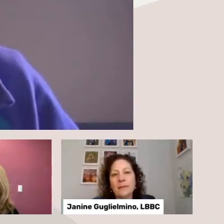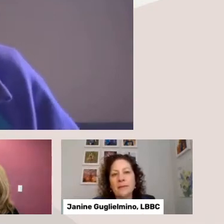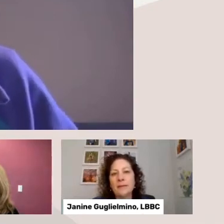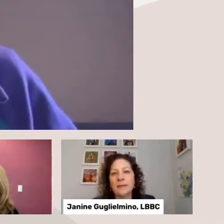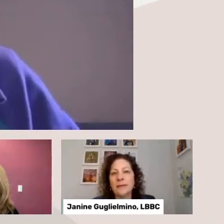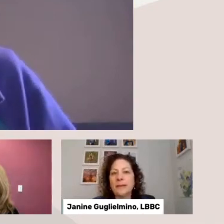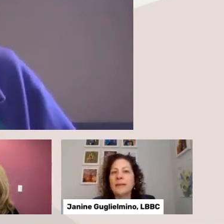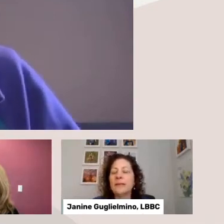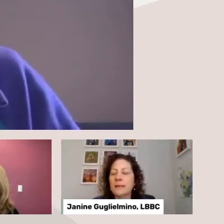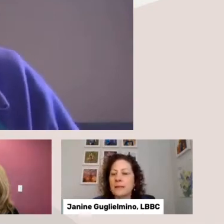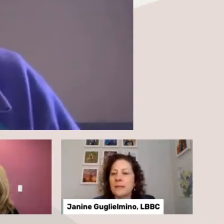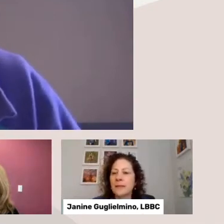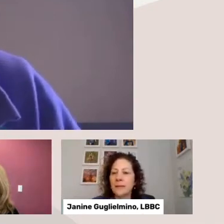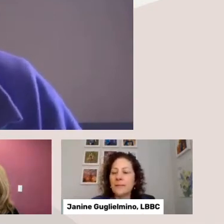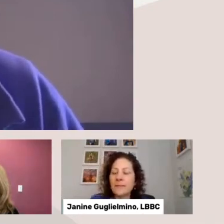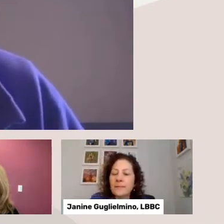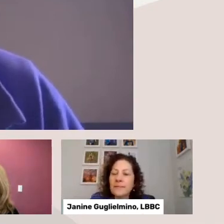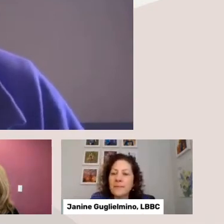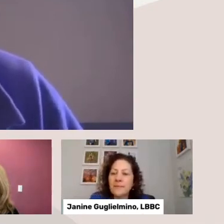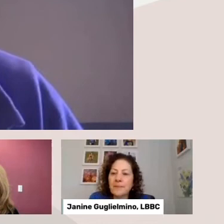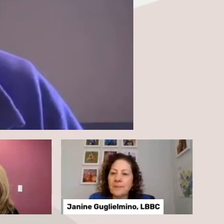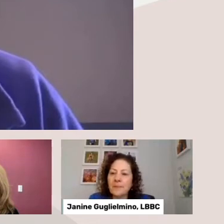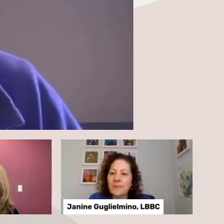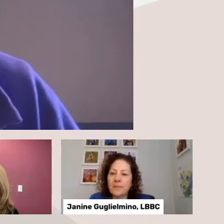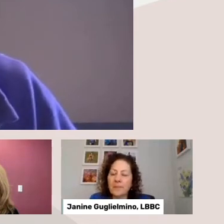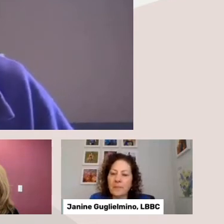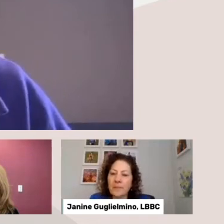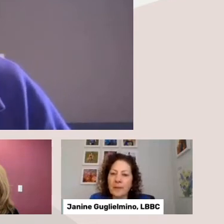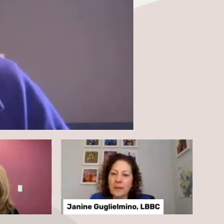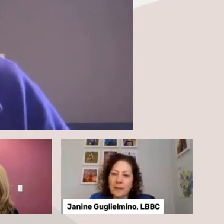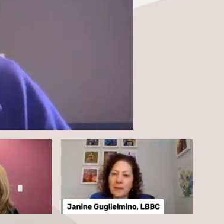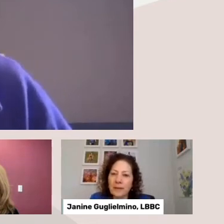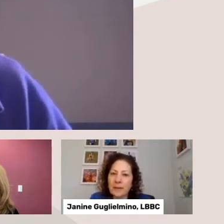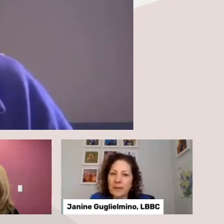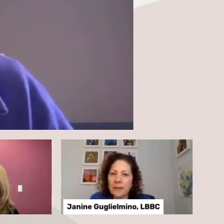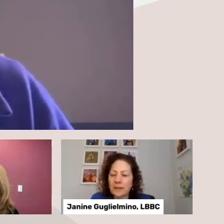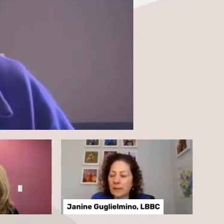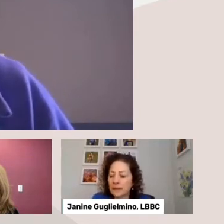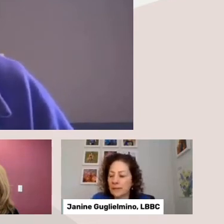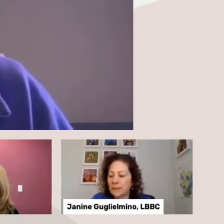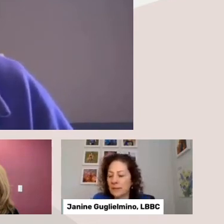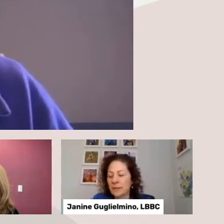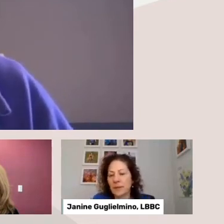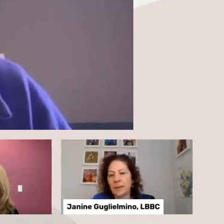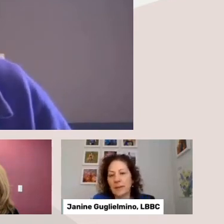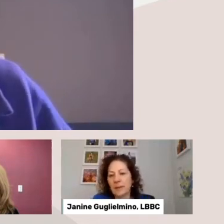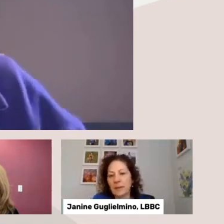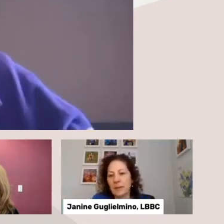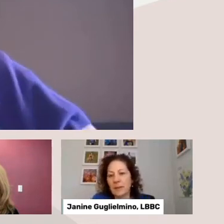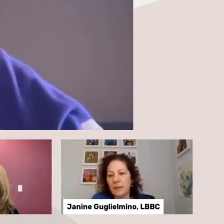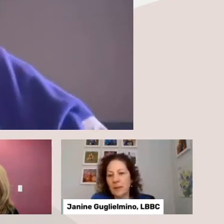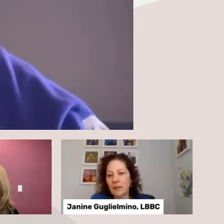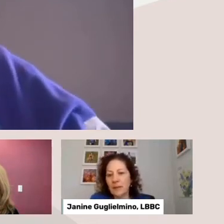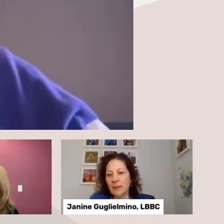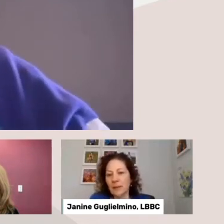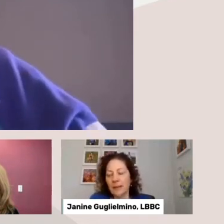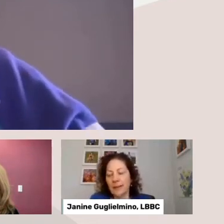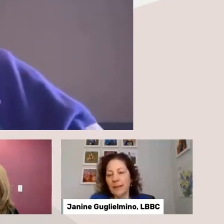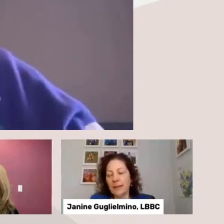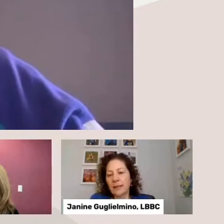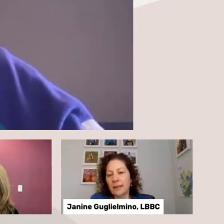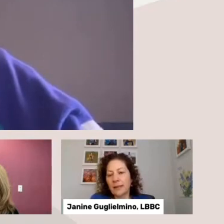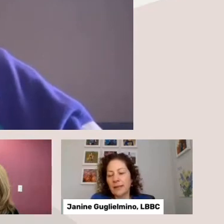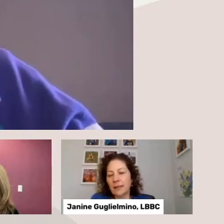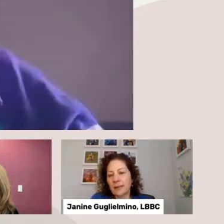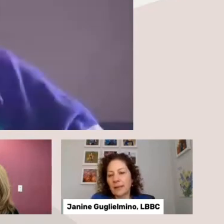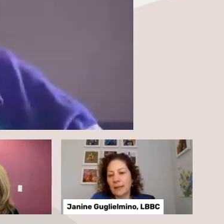and realize whether some treatment might be good for our patients. And also remember, drugs take, even when we have a clinical trial